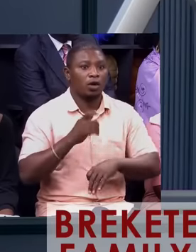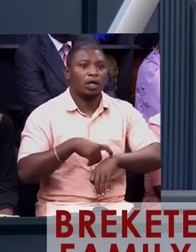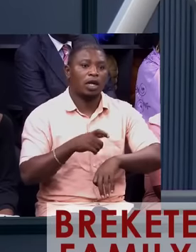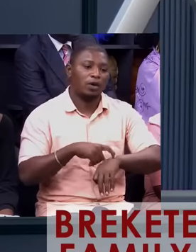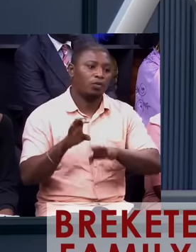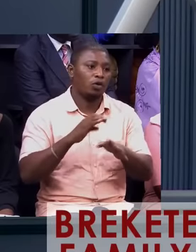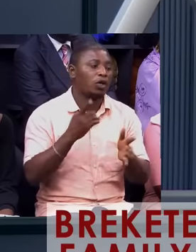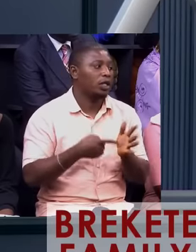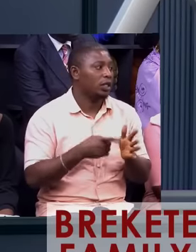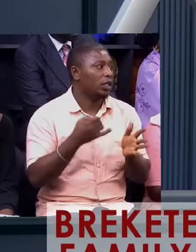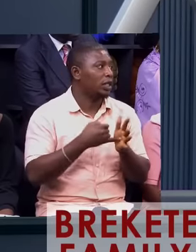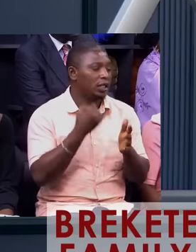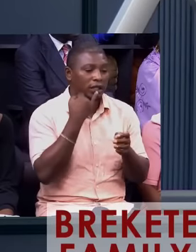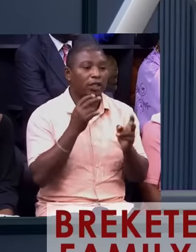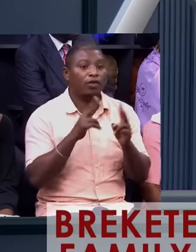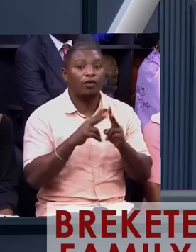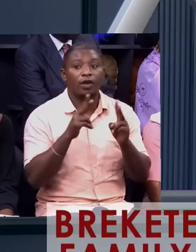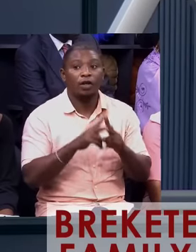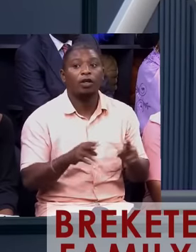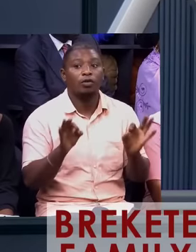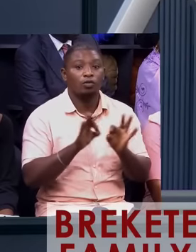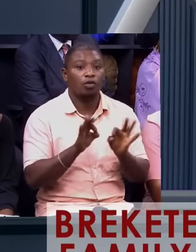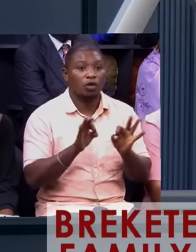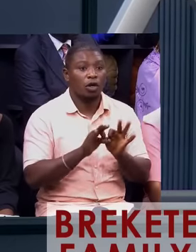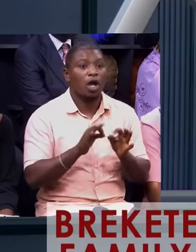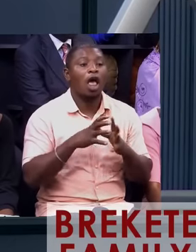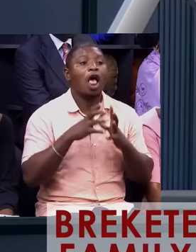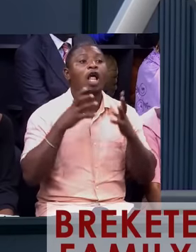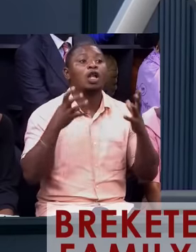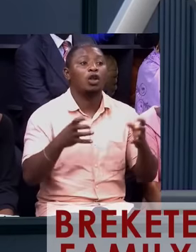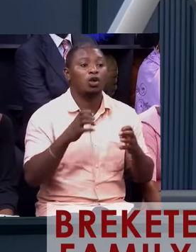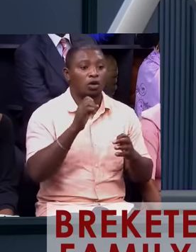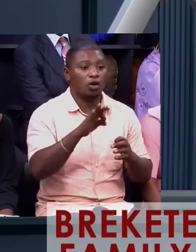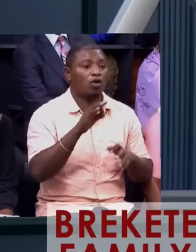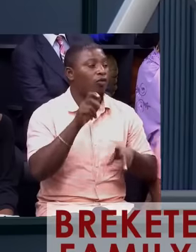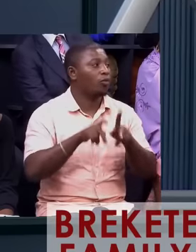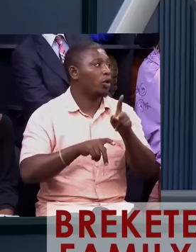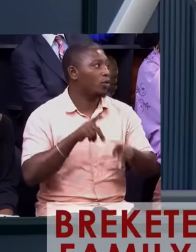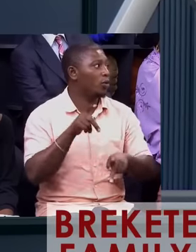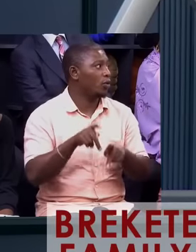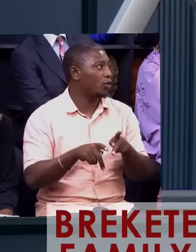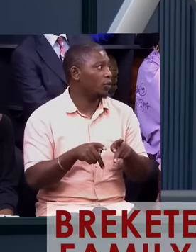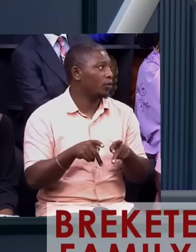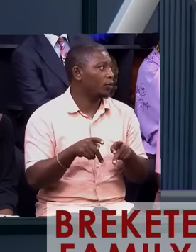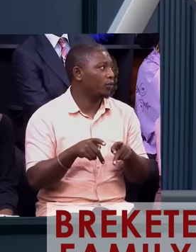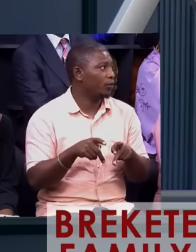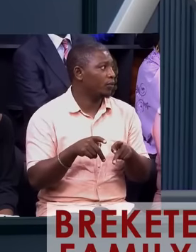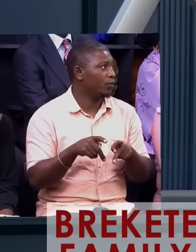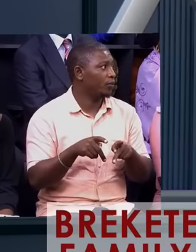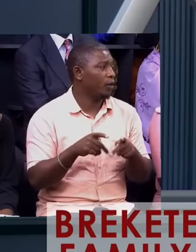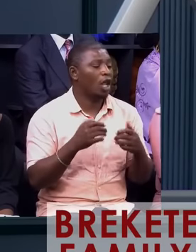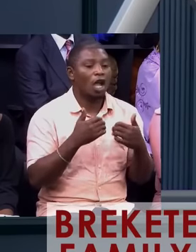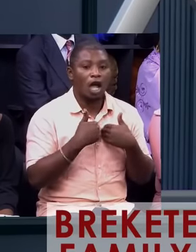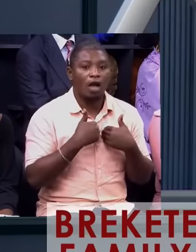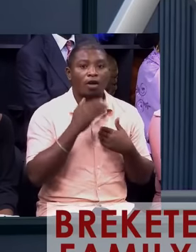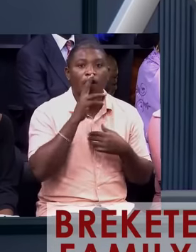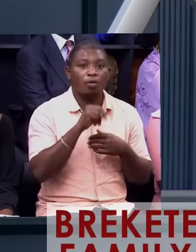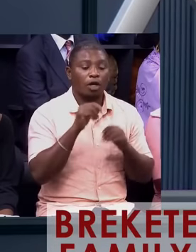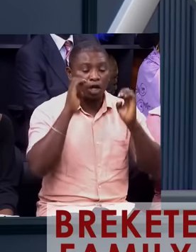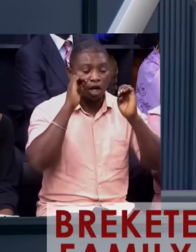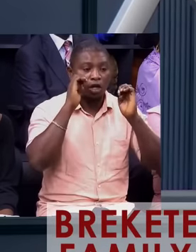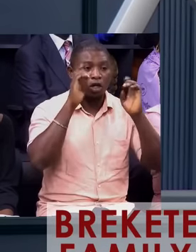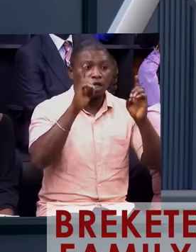this it is very important a lot of people have been